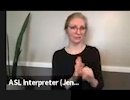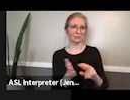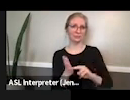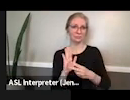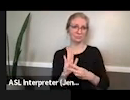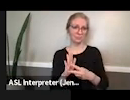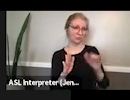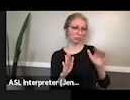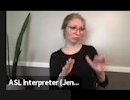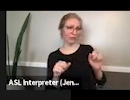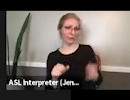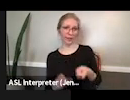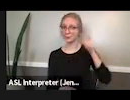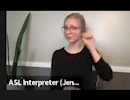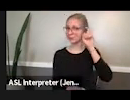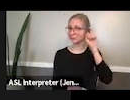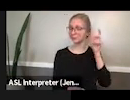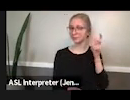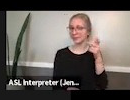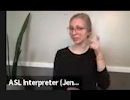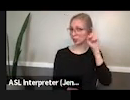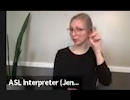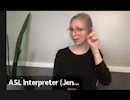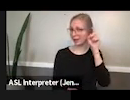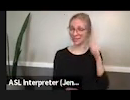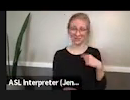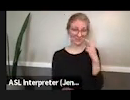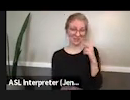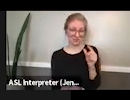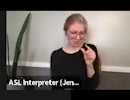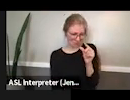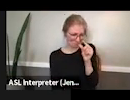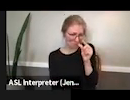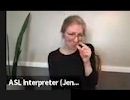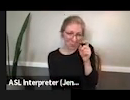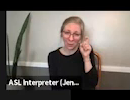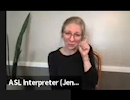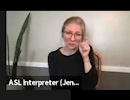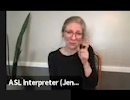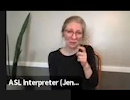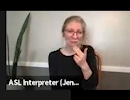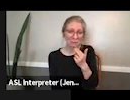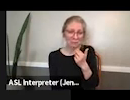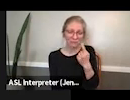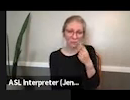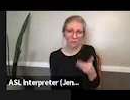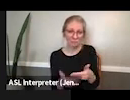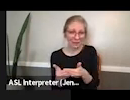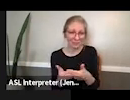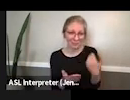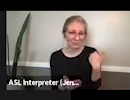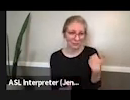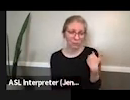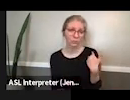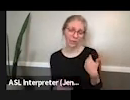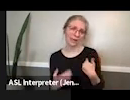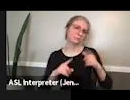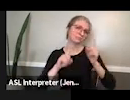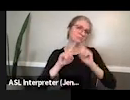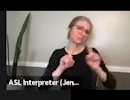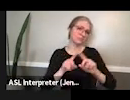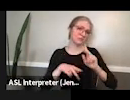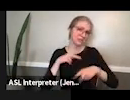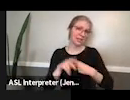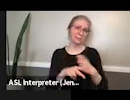early. I've seen some of the tiniest, smallest hearing aids on babies. And there's different kinds of aids. There